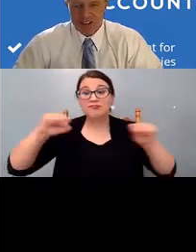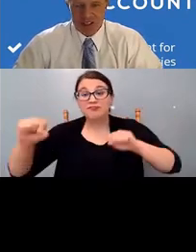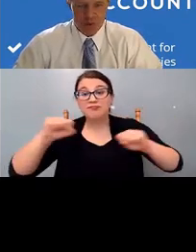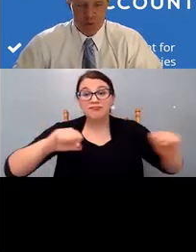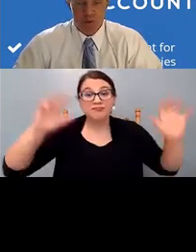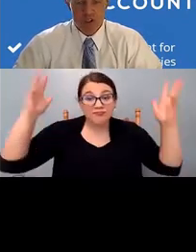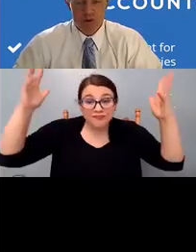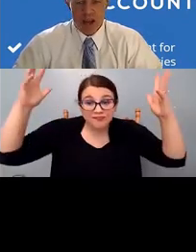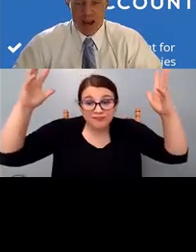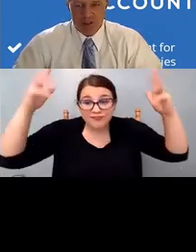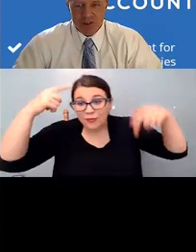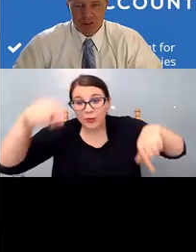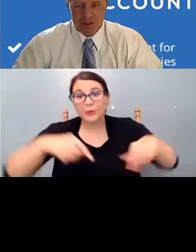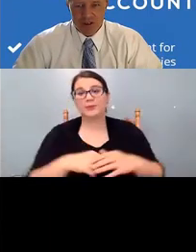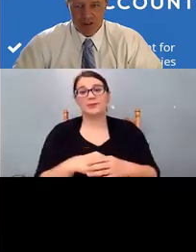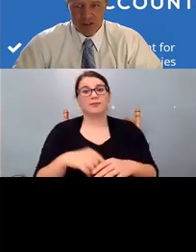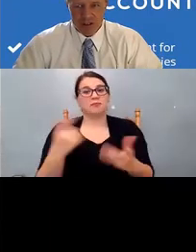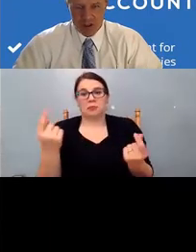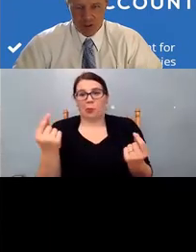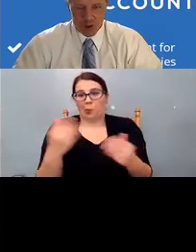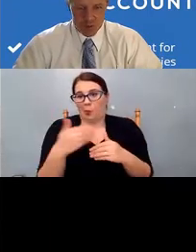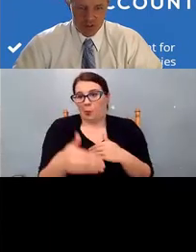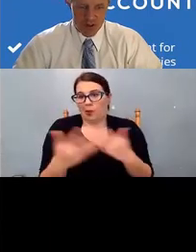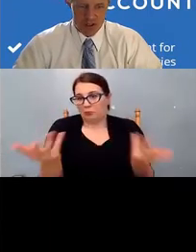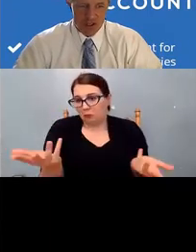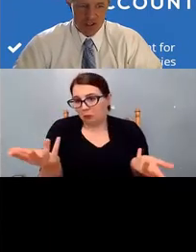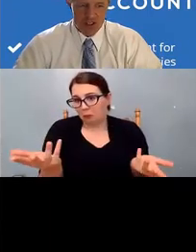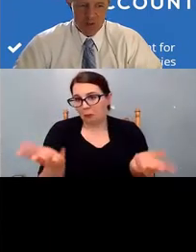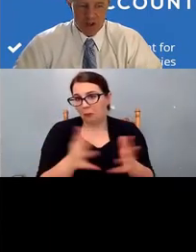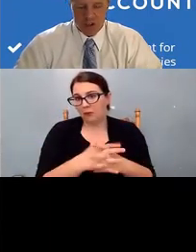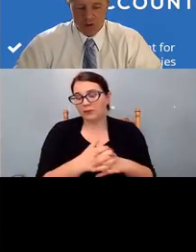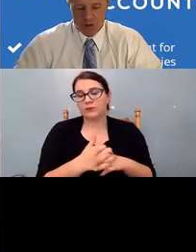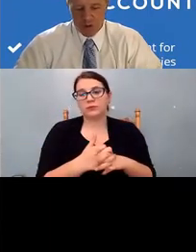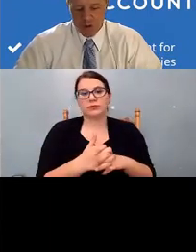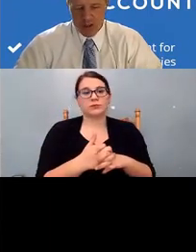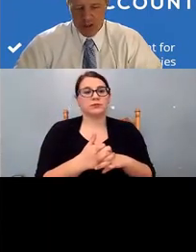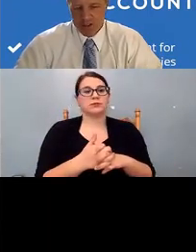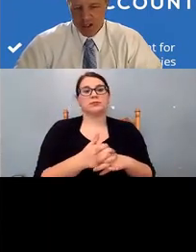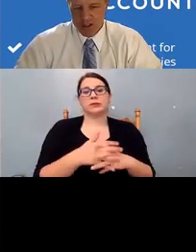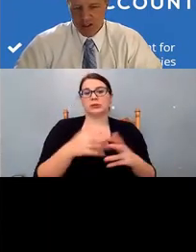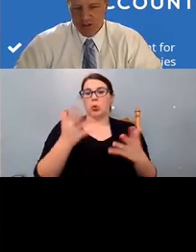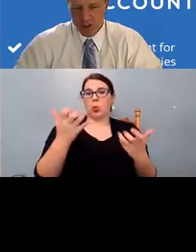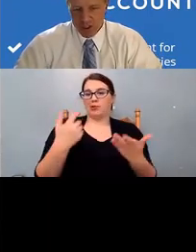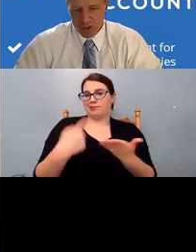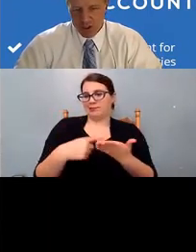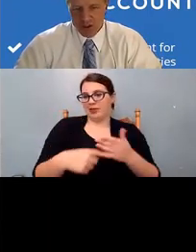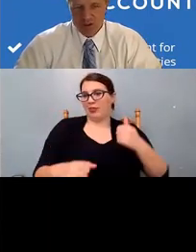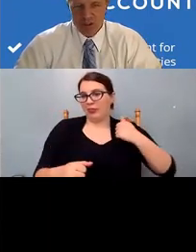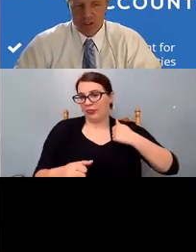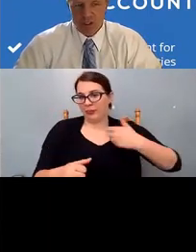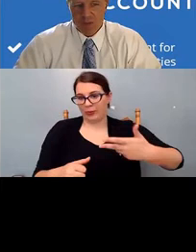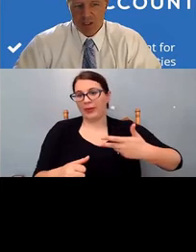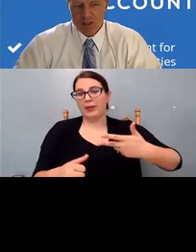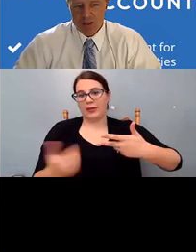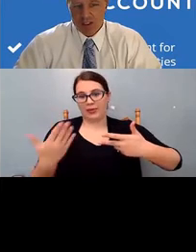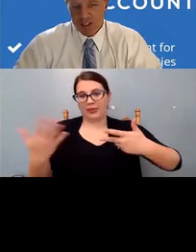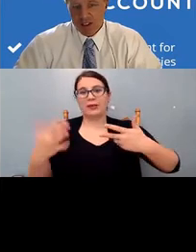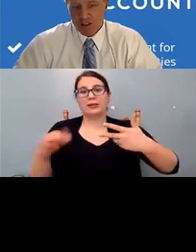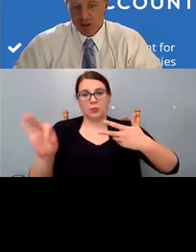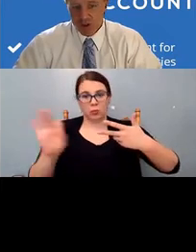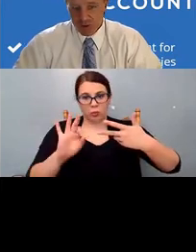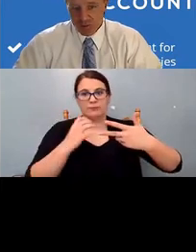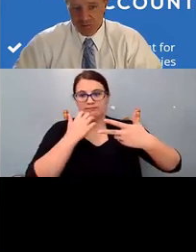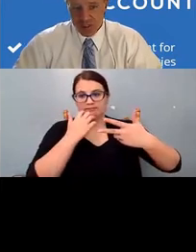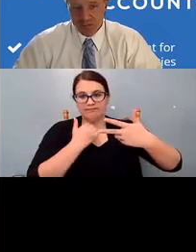the next steps? What do we do after that enrollment is finalized? And I want to go over 3 things that I think are very critical because these